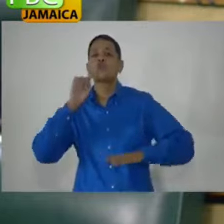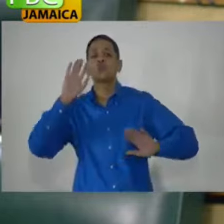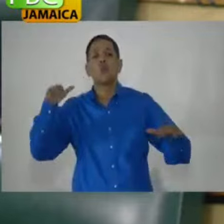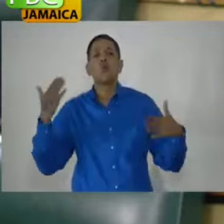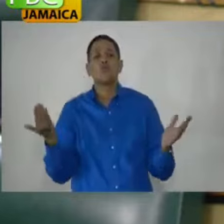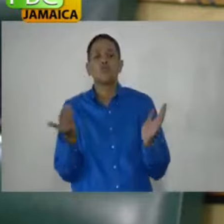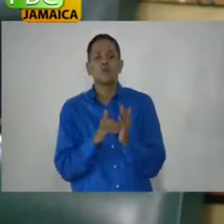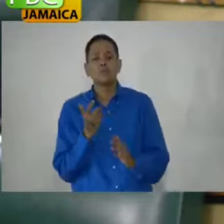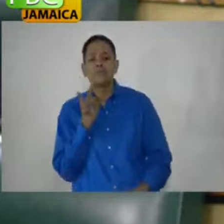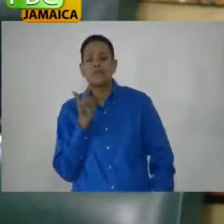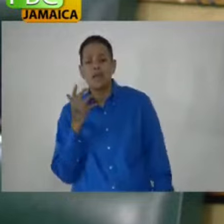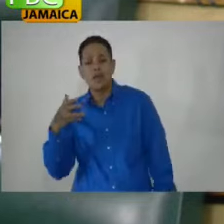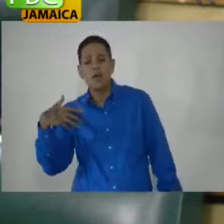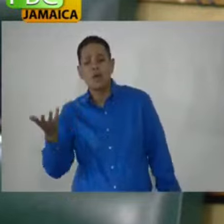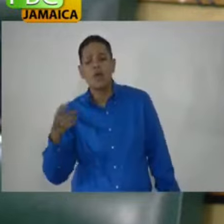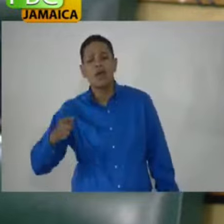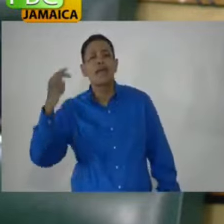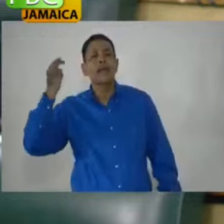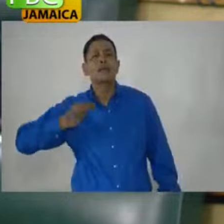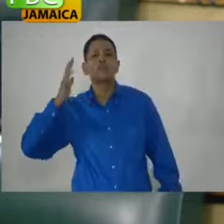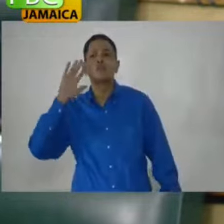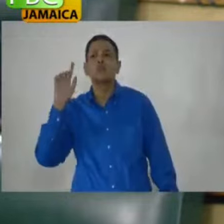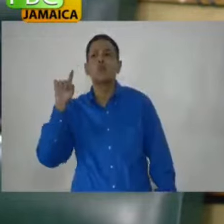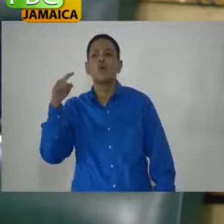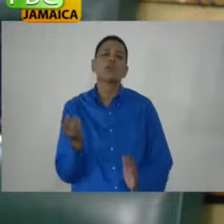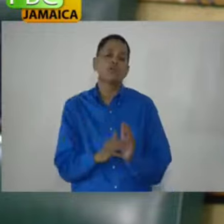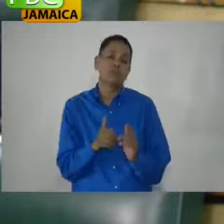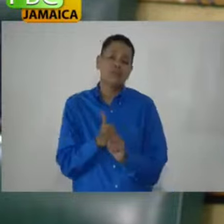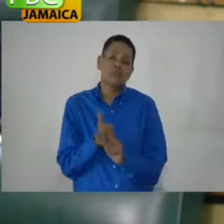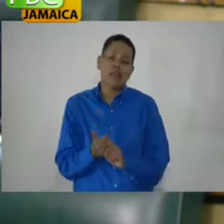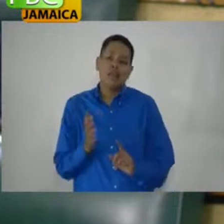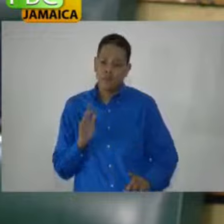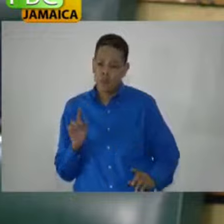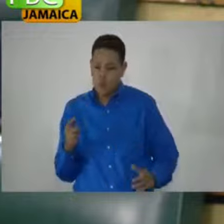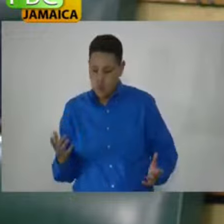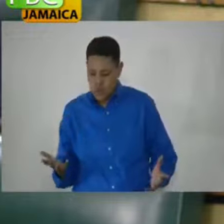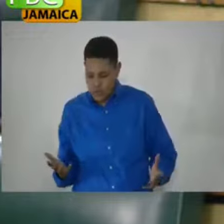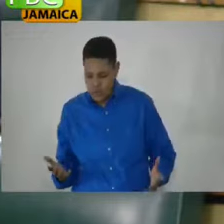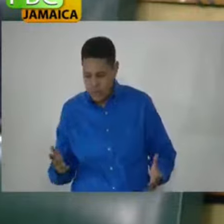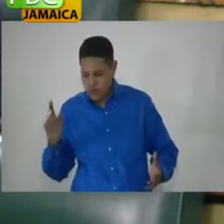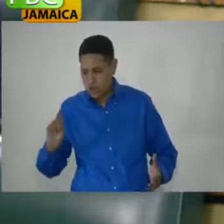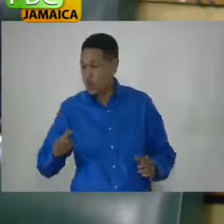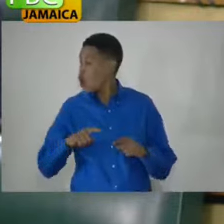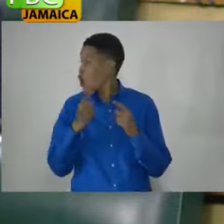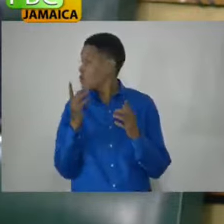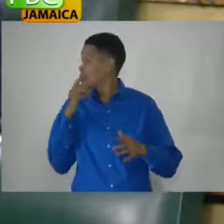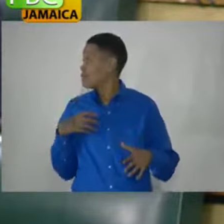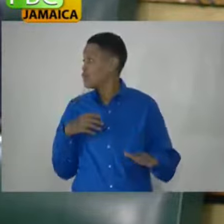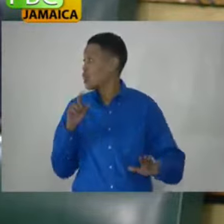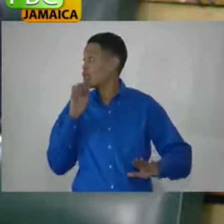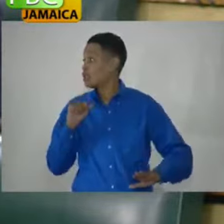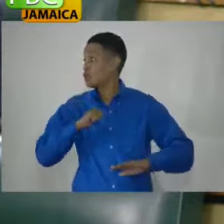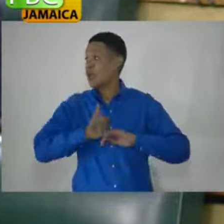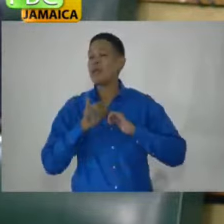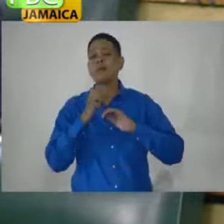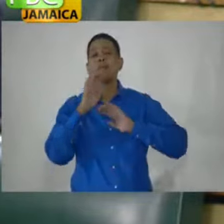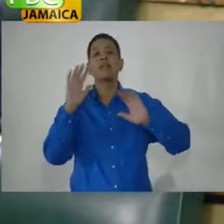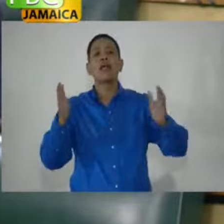reiterate that history will only repeat itself should the opposition have a chance to implement